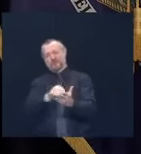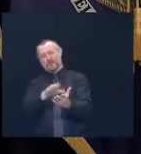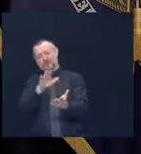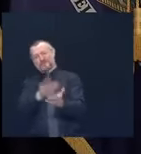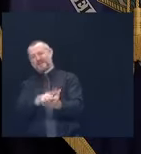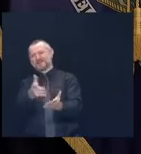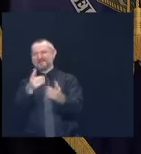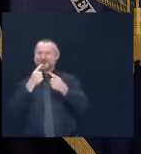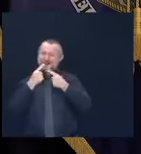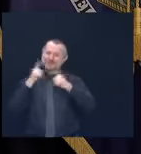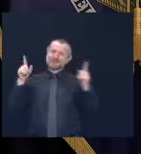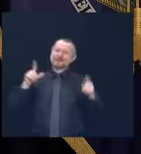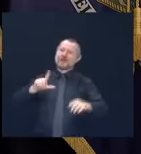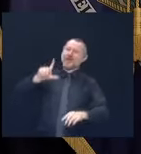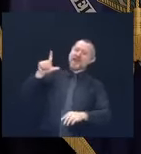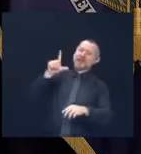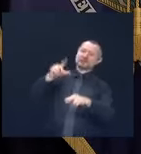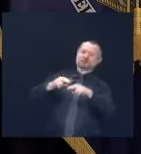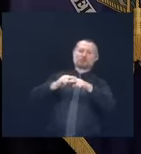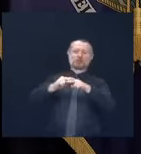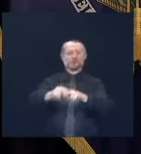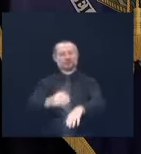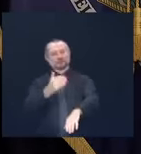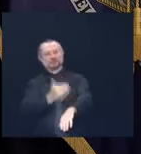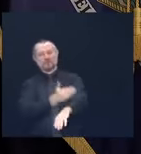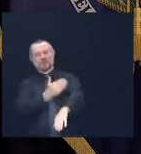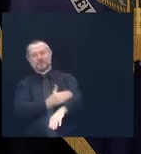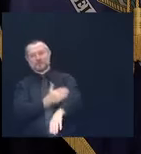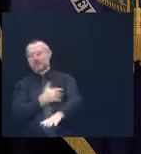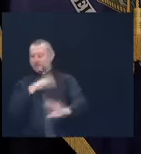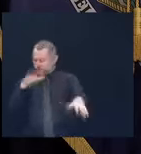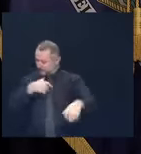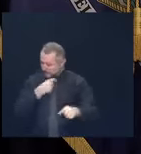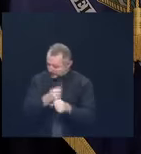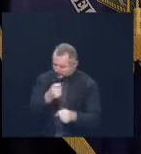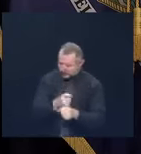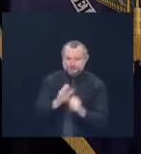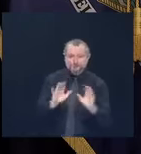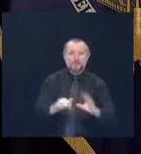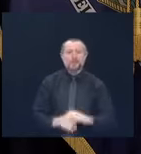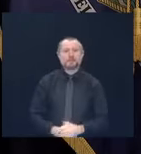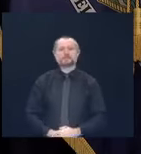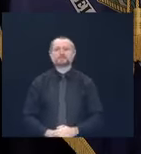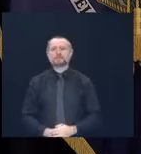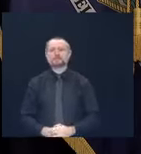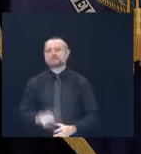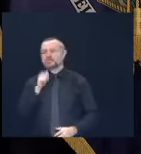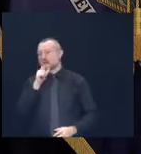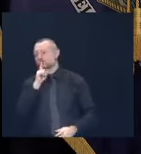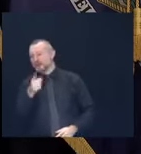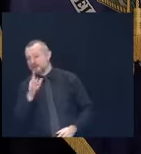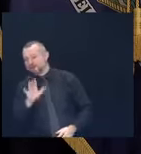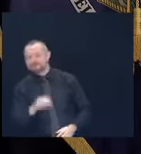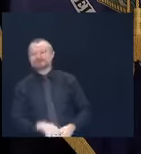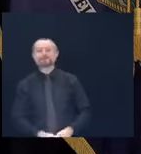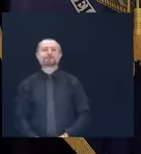the L-train rehabilitation. I'm just kidding. Not really.